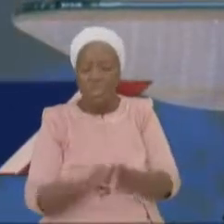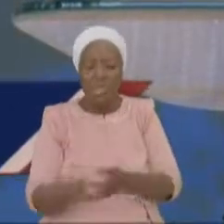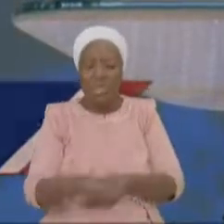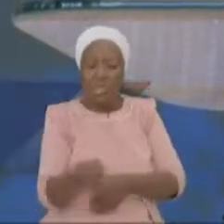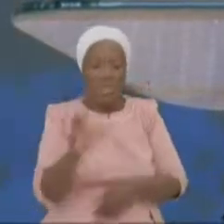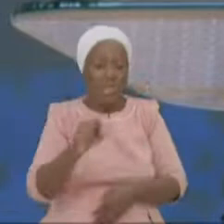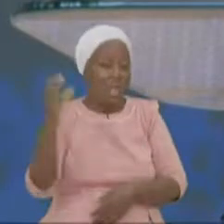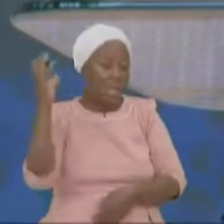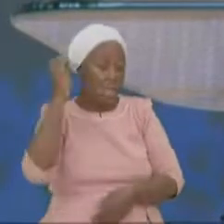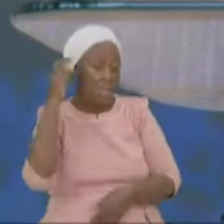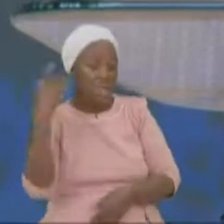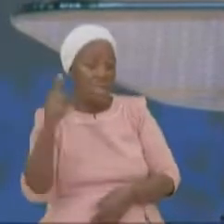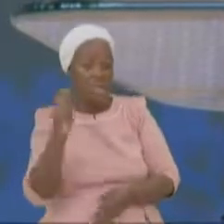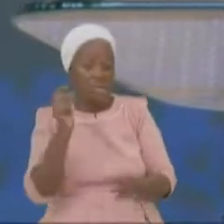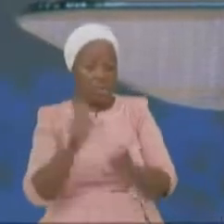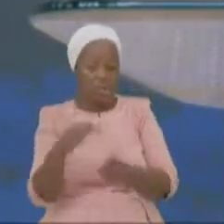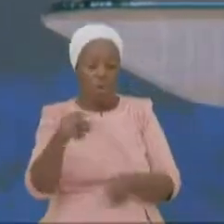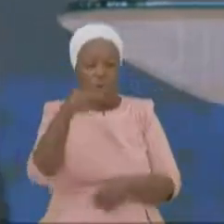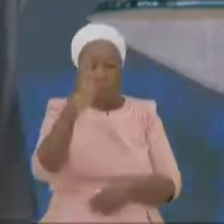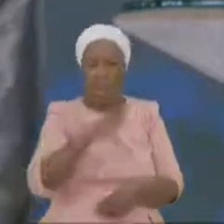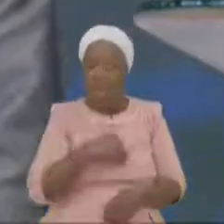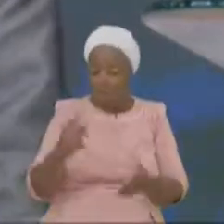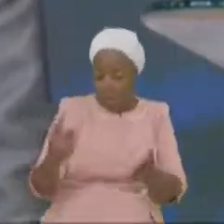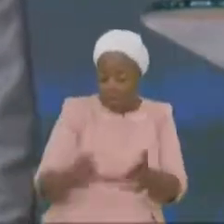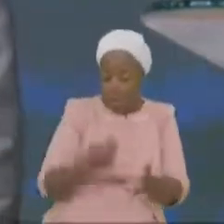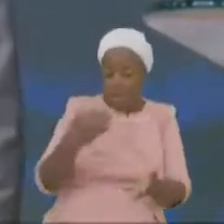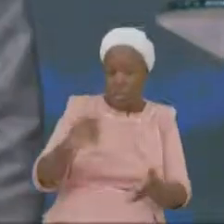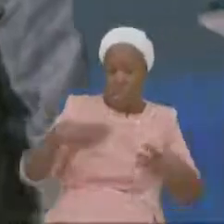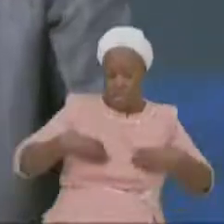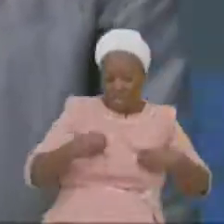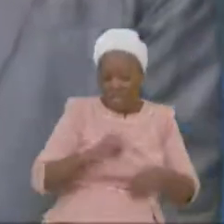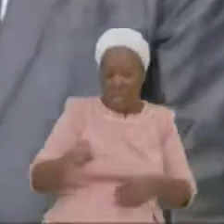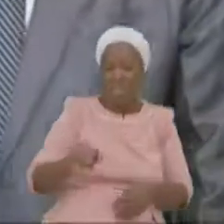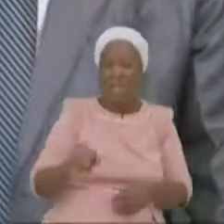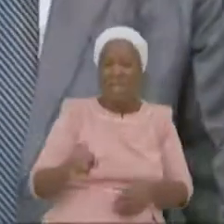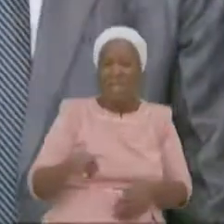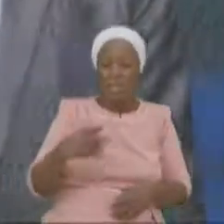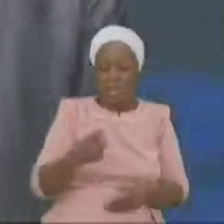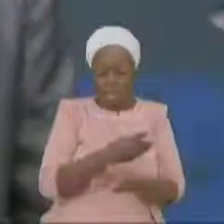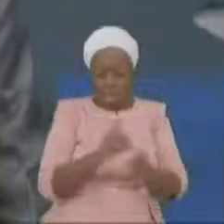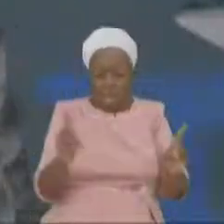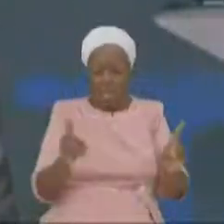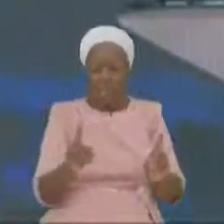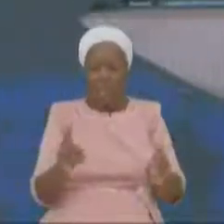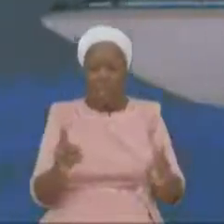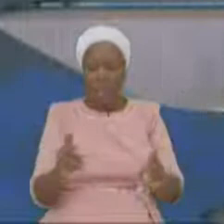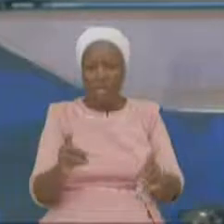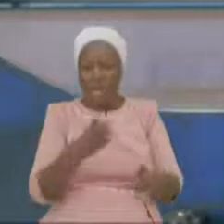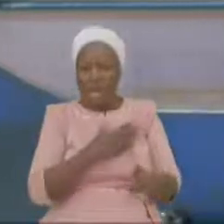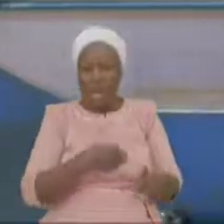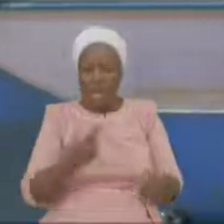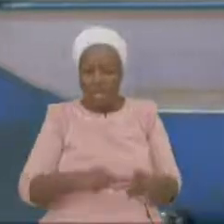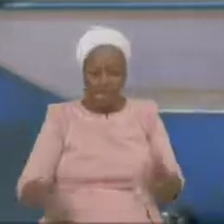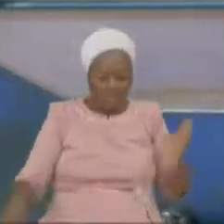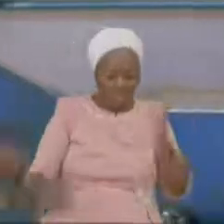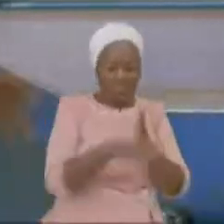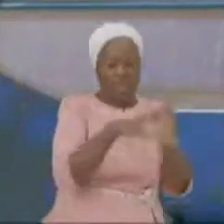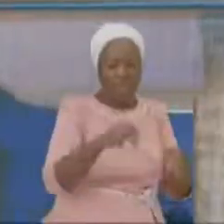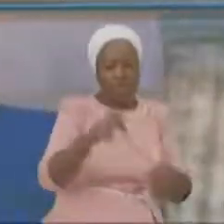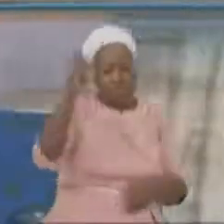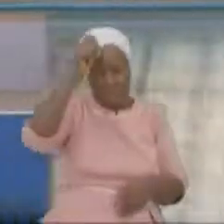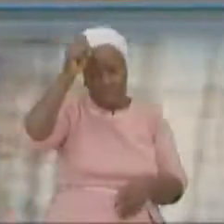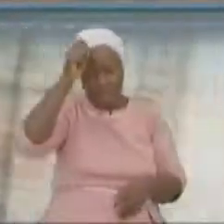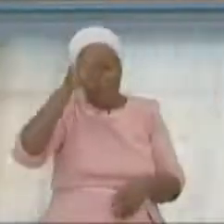word of God. And once the cure, the healing, the deliverance, and the casting out of